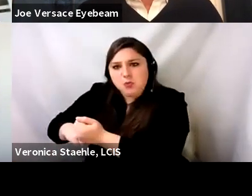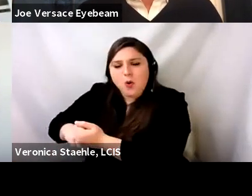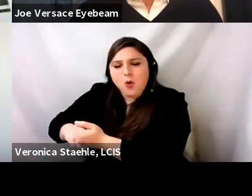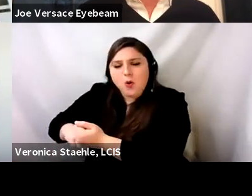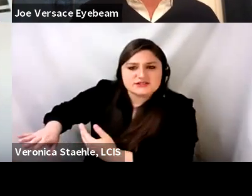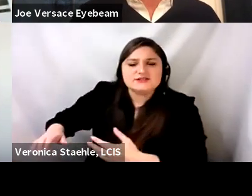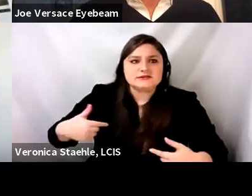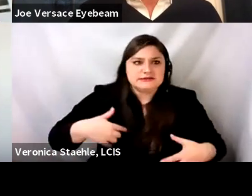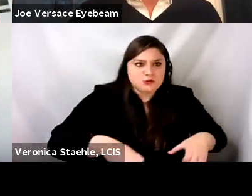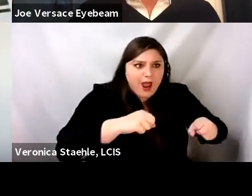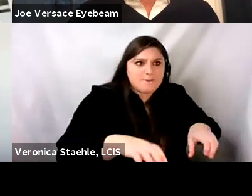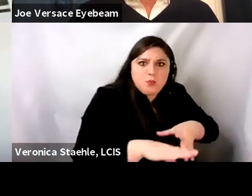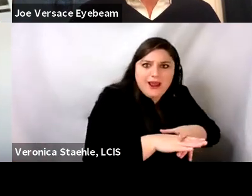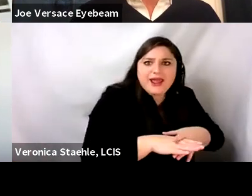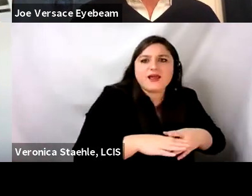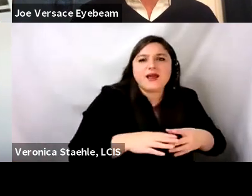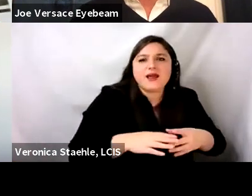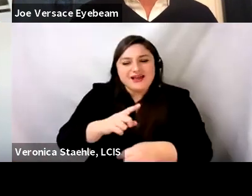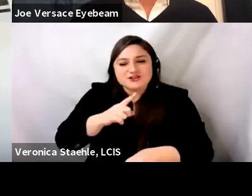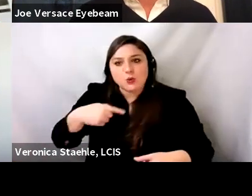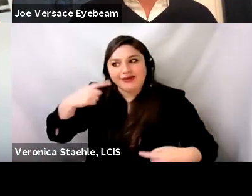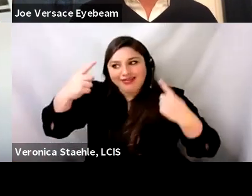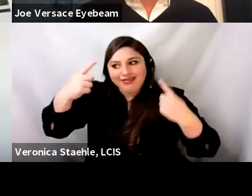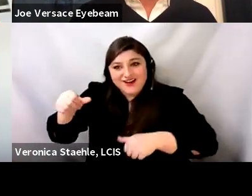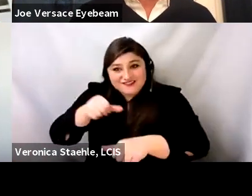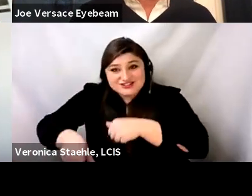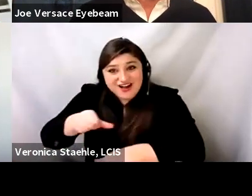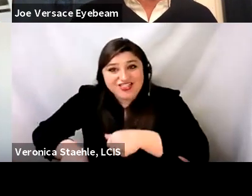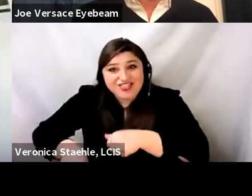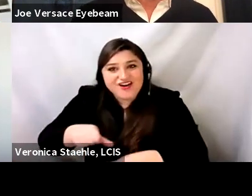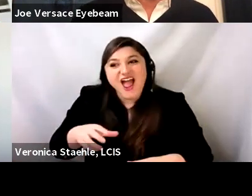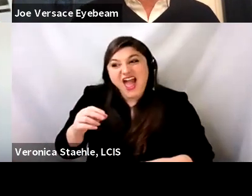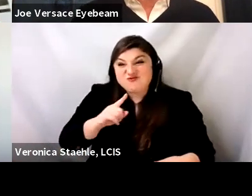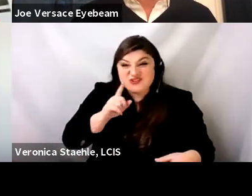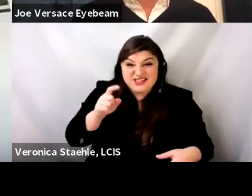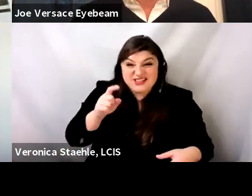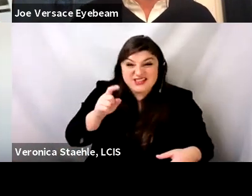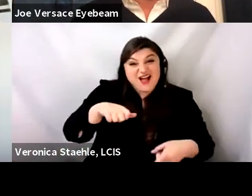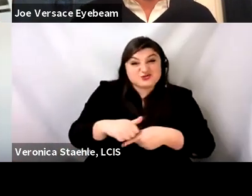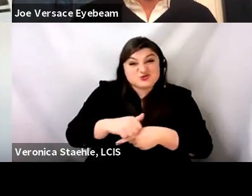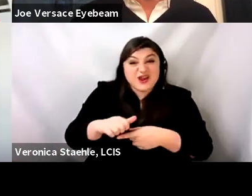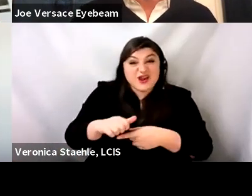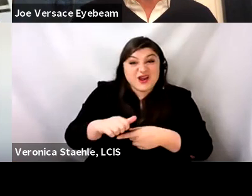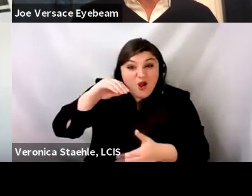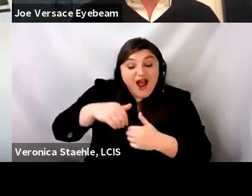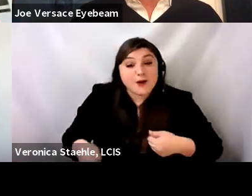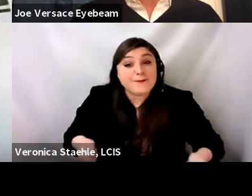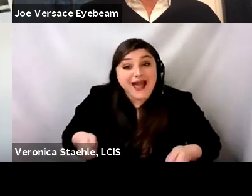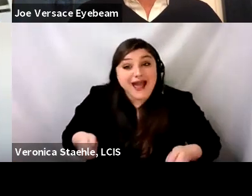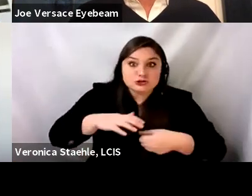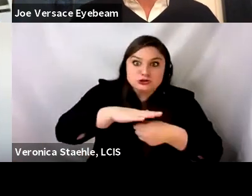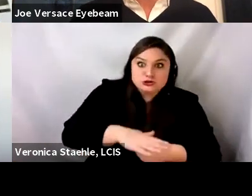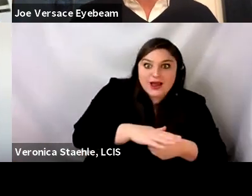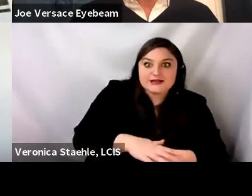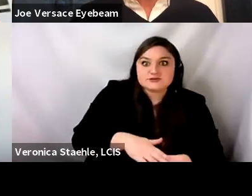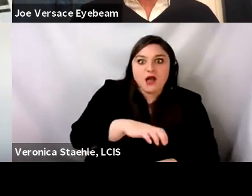had to learn truthfully how to manage all of these energies, you know, as Mark was referring to in terms of